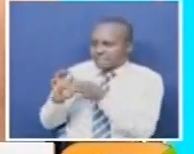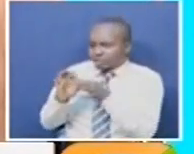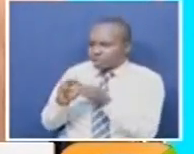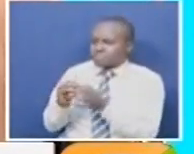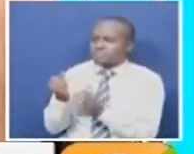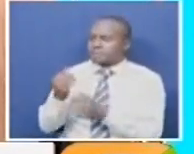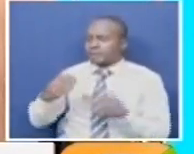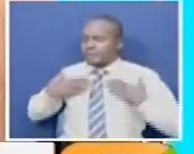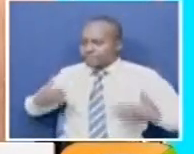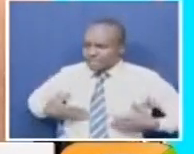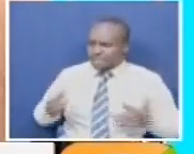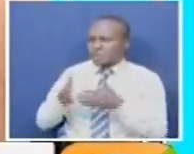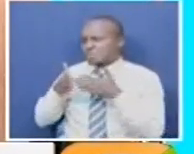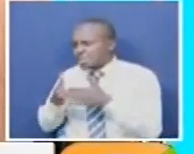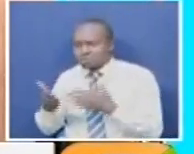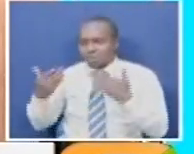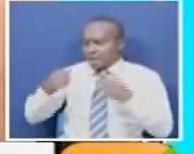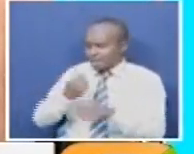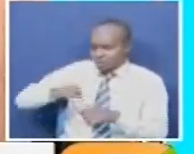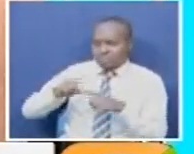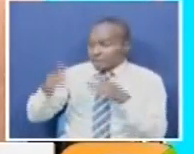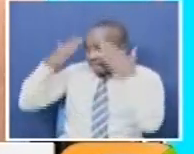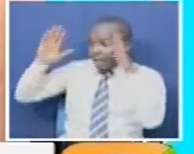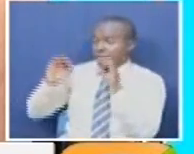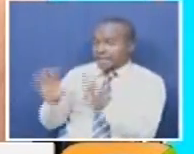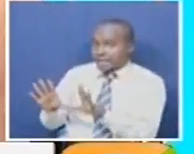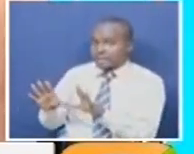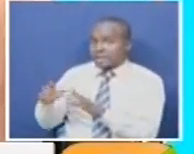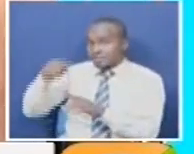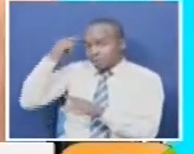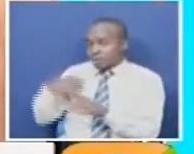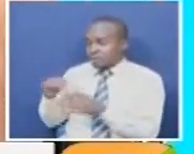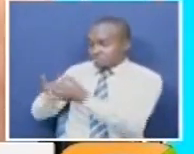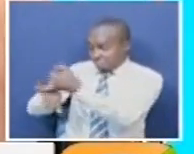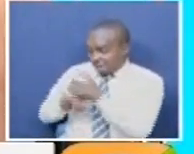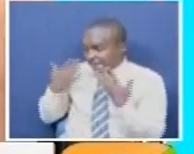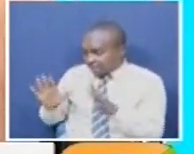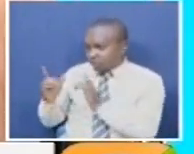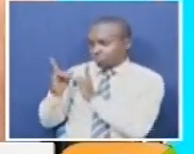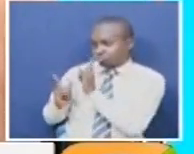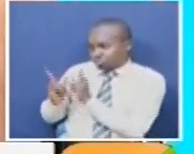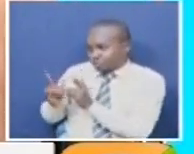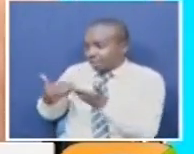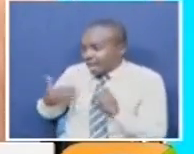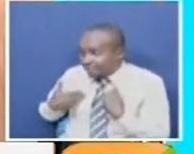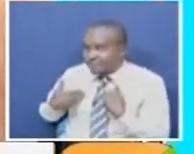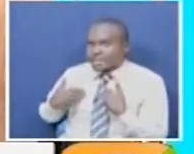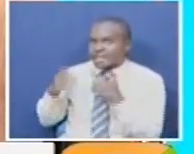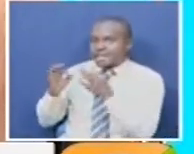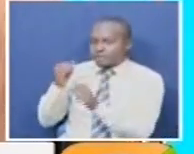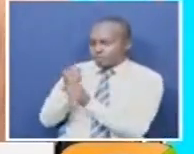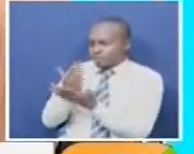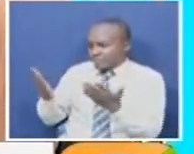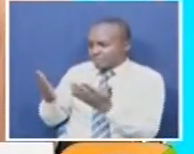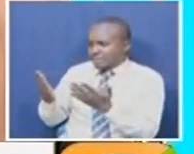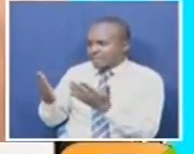sexually, mm-hmm. But they're not aware, because if I'm dating you or I'm married to you, chances are, if you do something to me, I